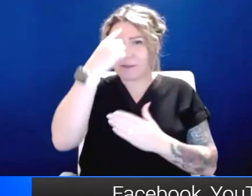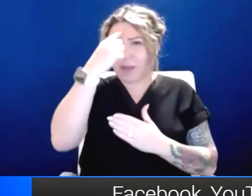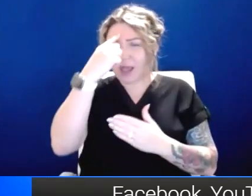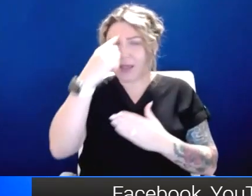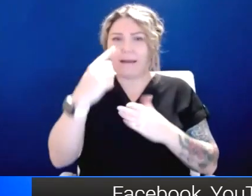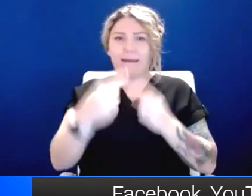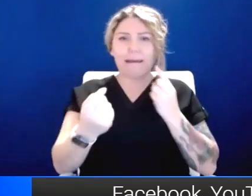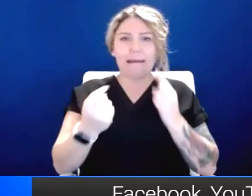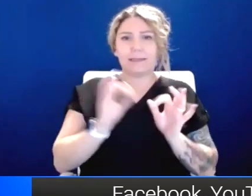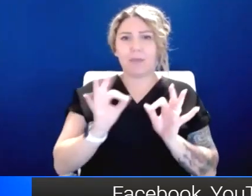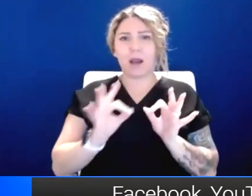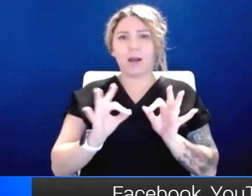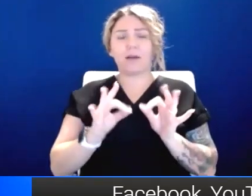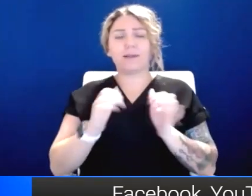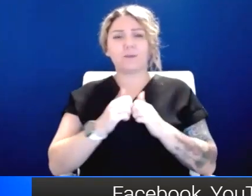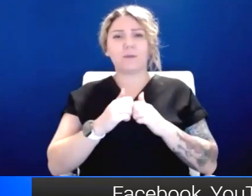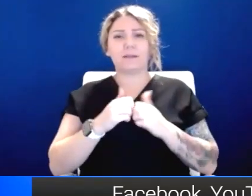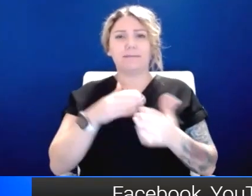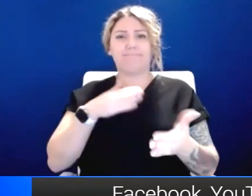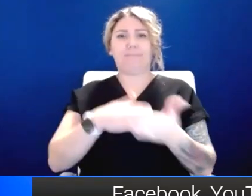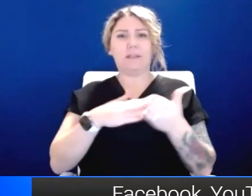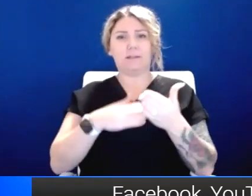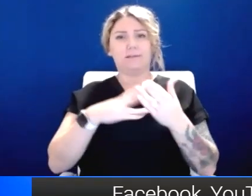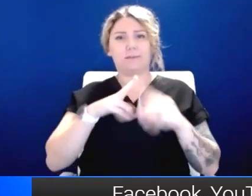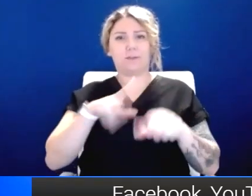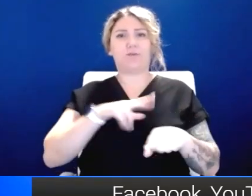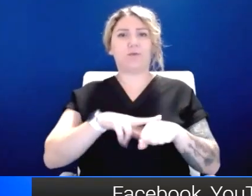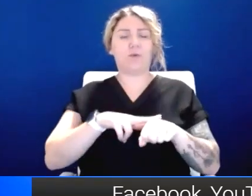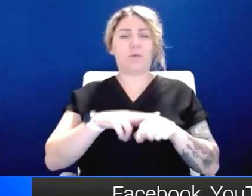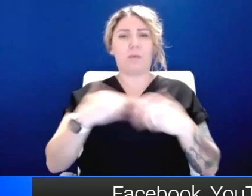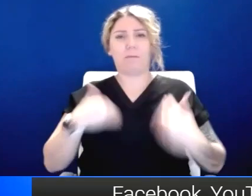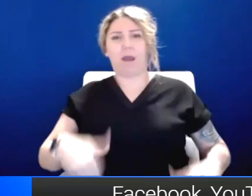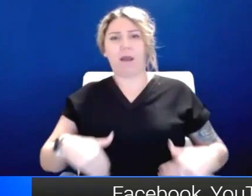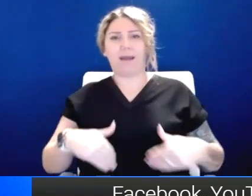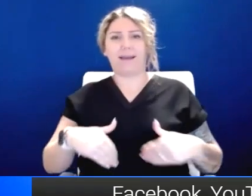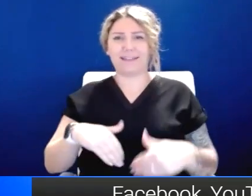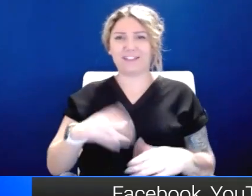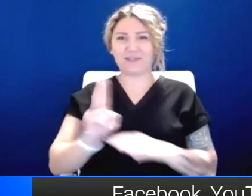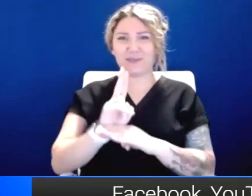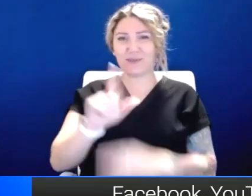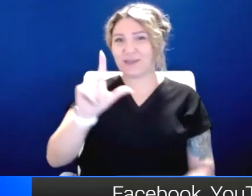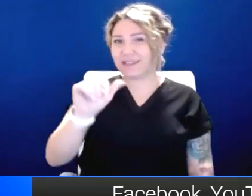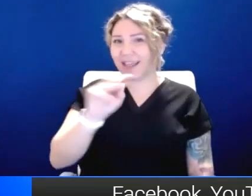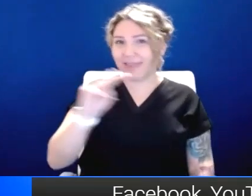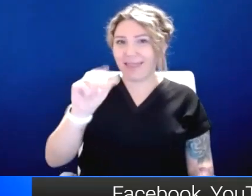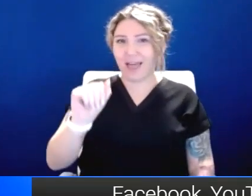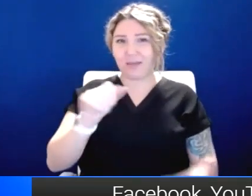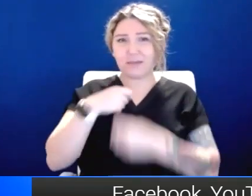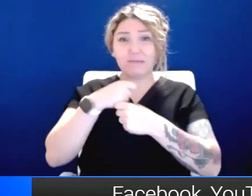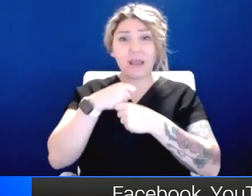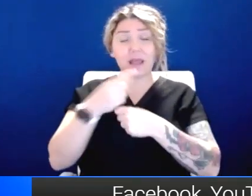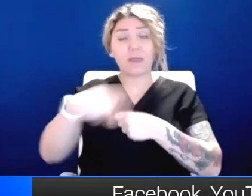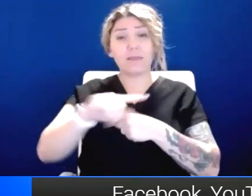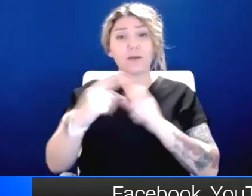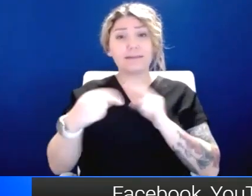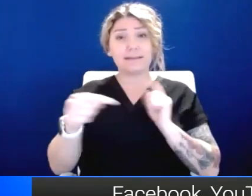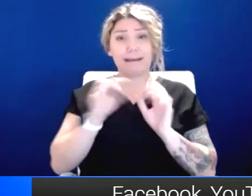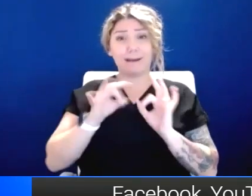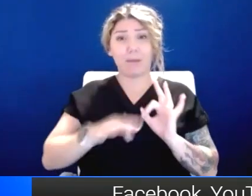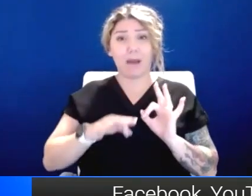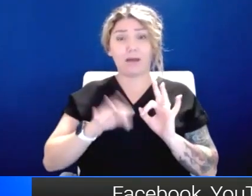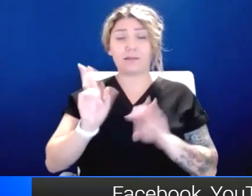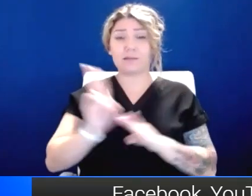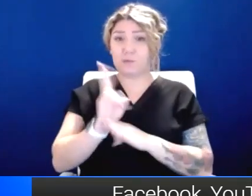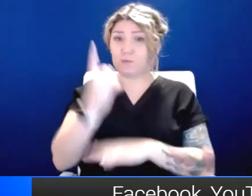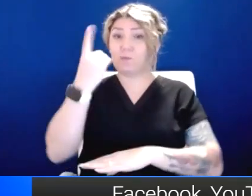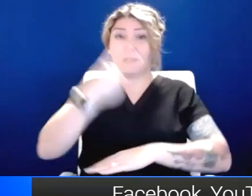these abnormal proteins. So some have used llamas to produce these antibodies, and using those antibodies someday may also